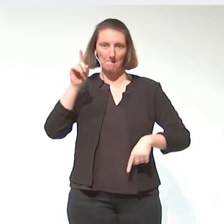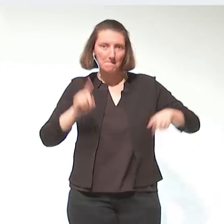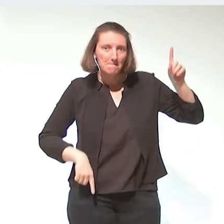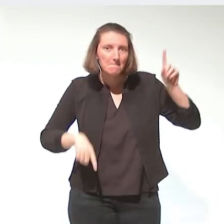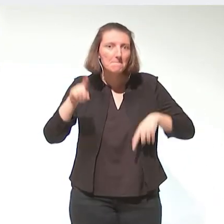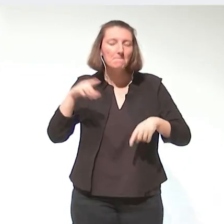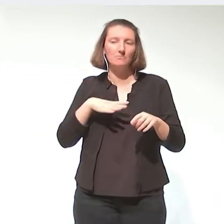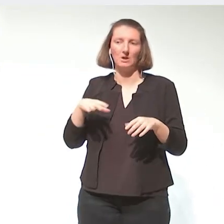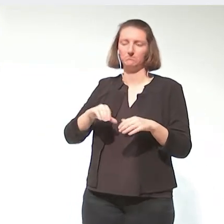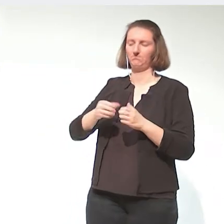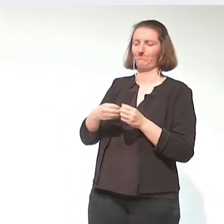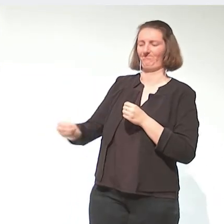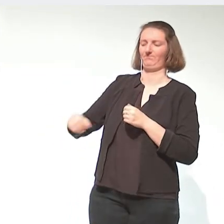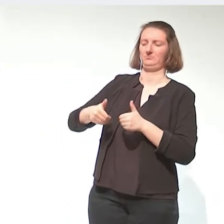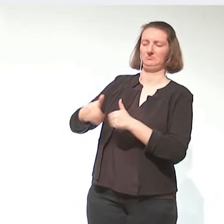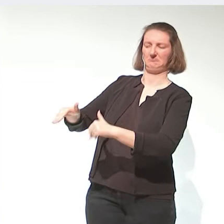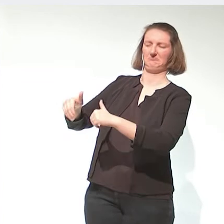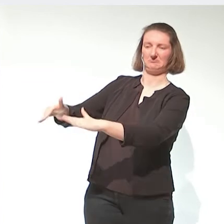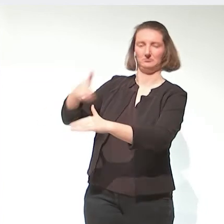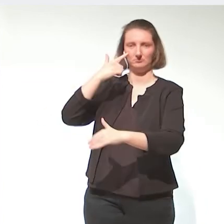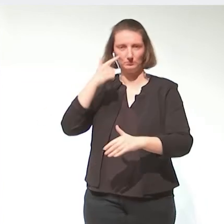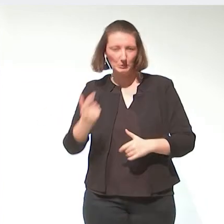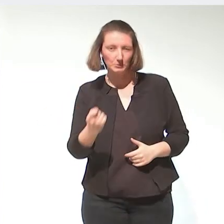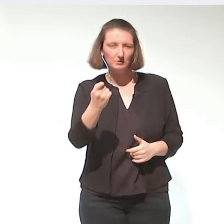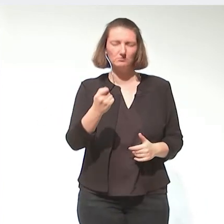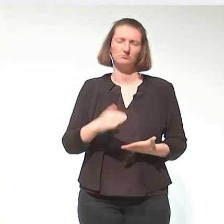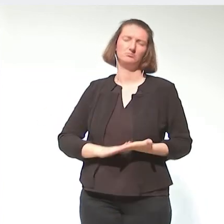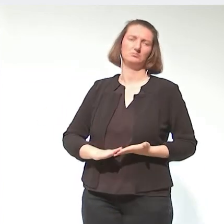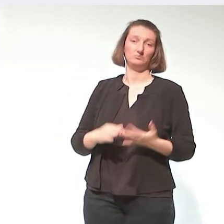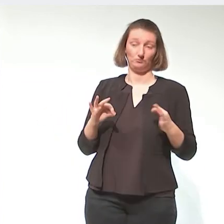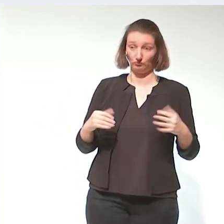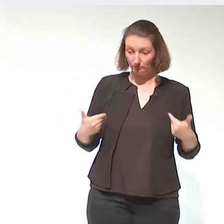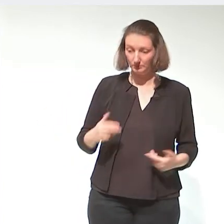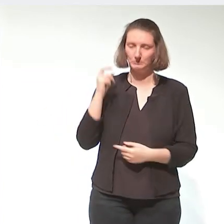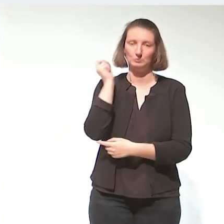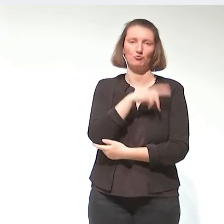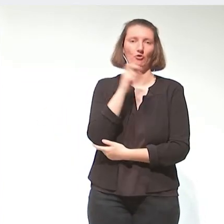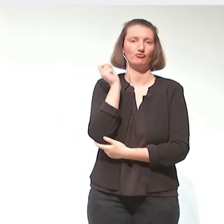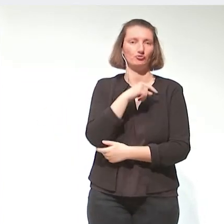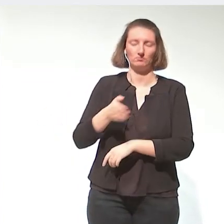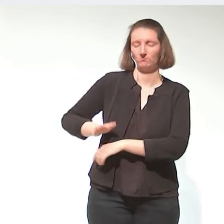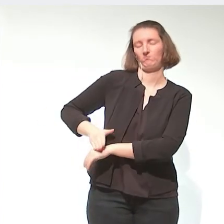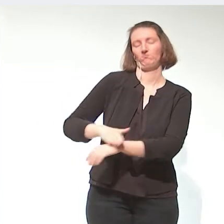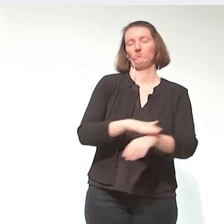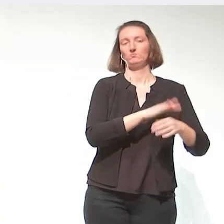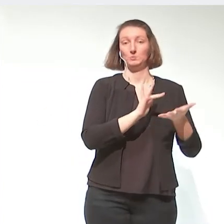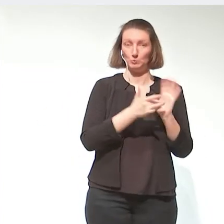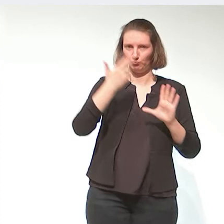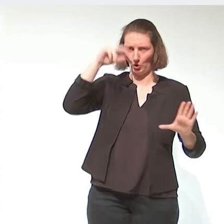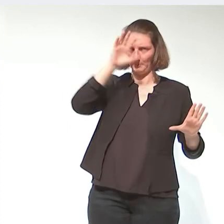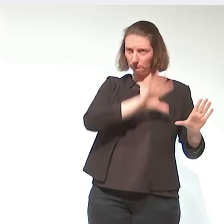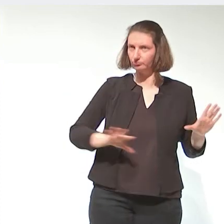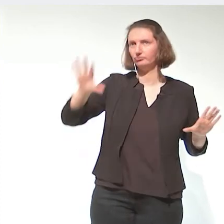European countries, we see a segregation within education. That's why it's urgent that right across the EU, we should see